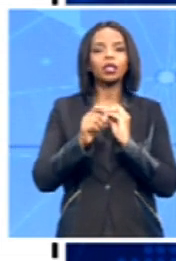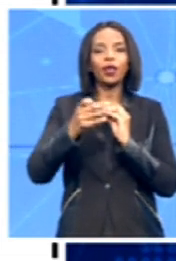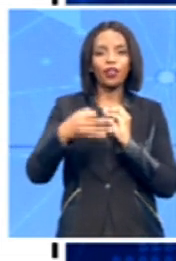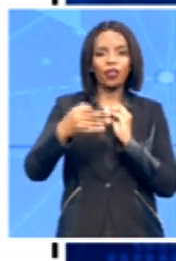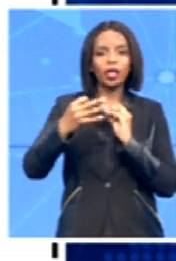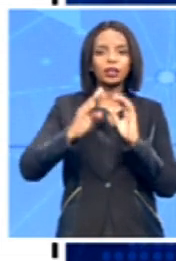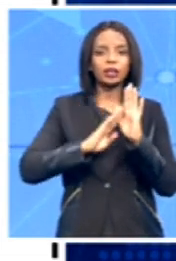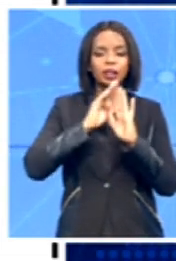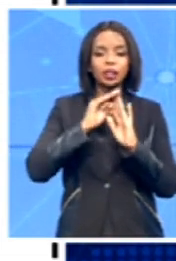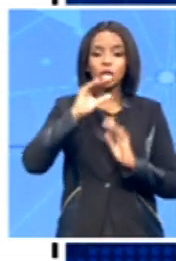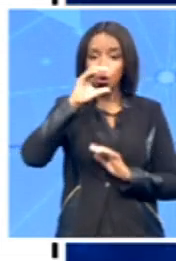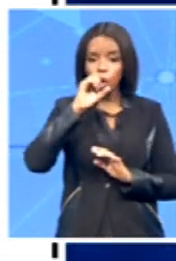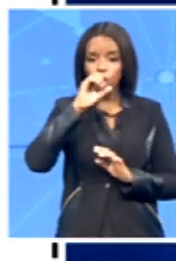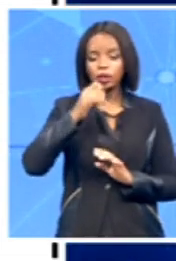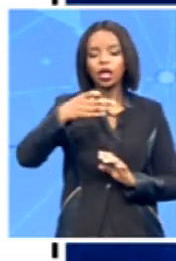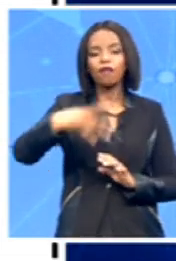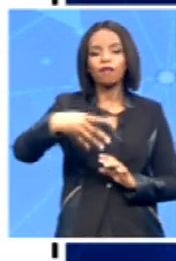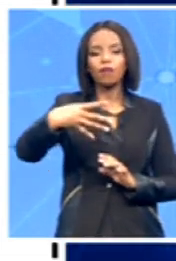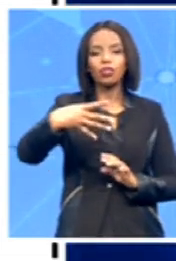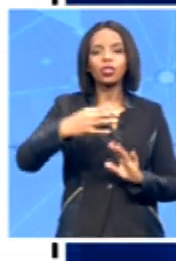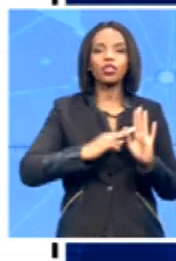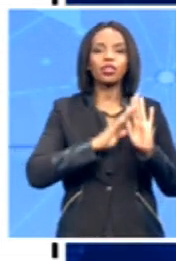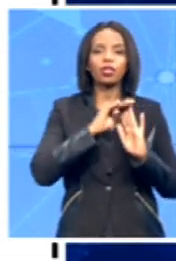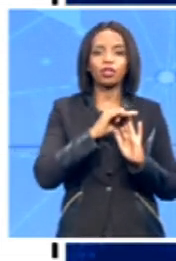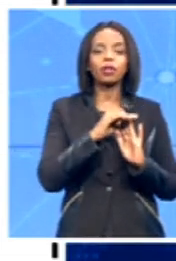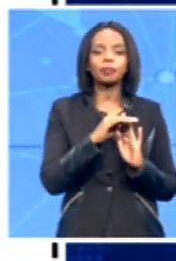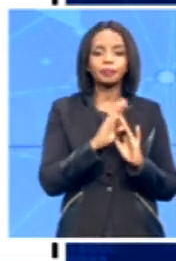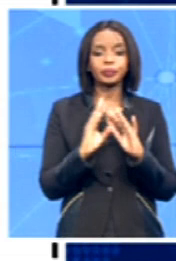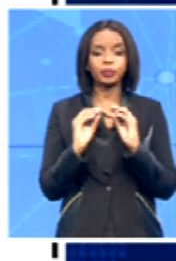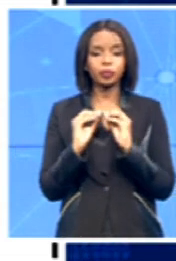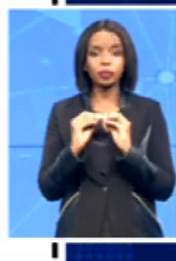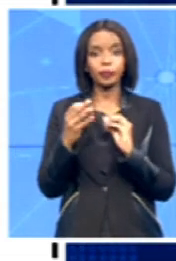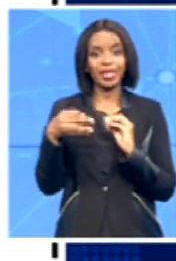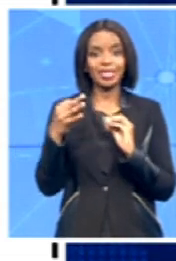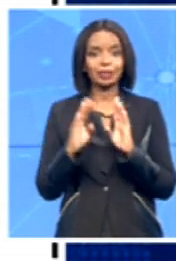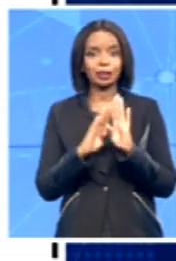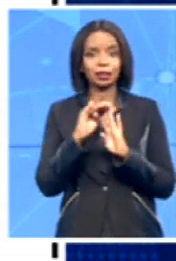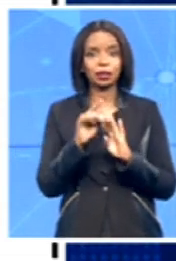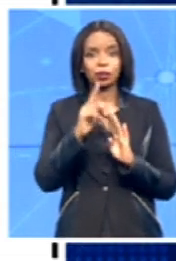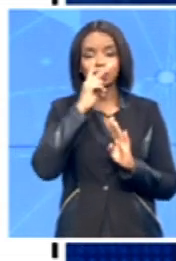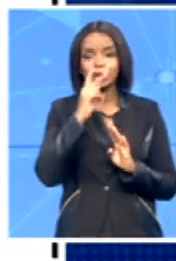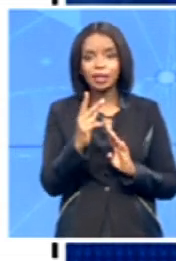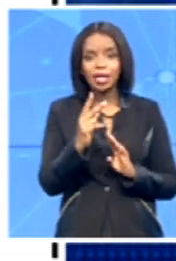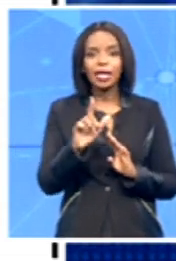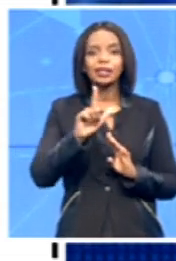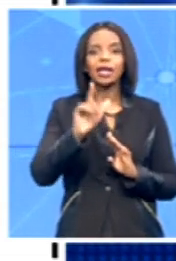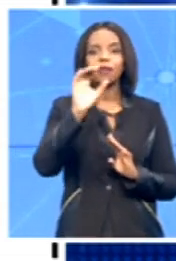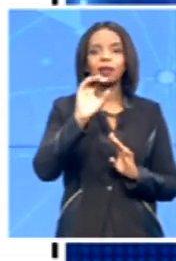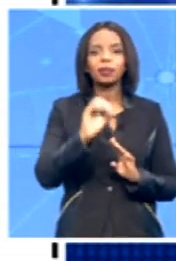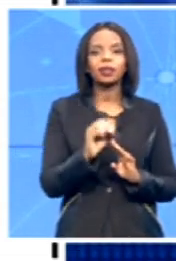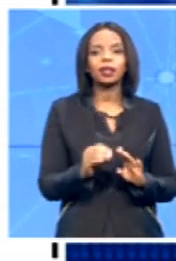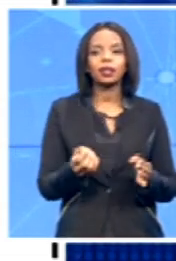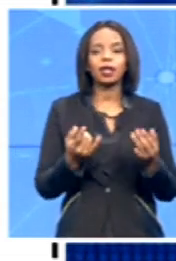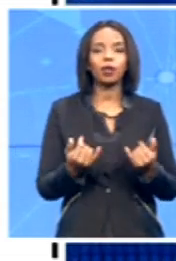blue ones, you will see that 78% of cases were in this COVID disease, or what we call COVID